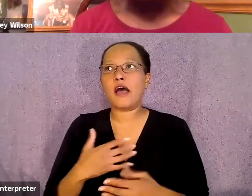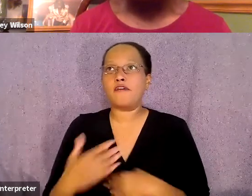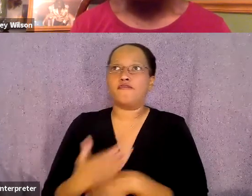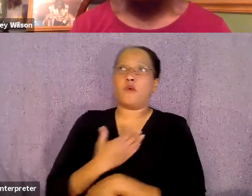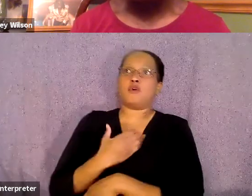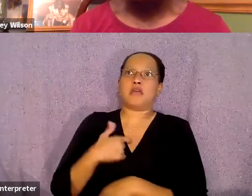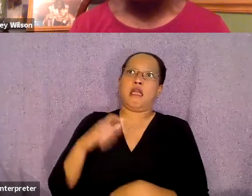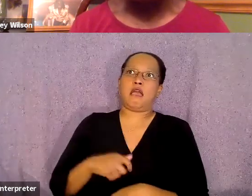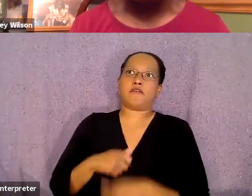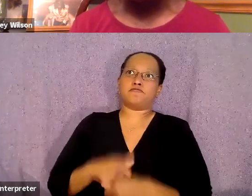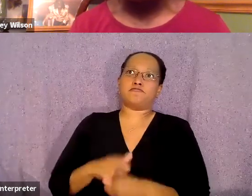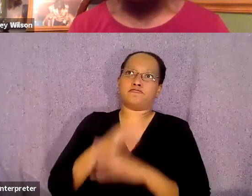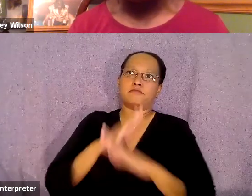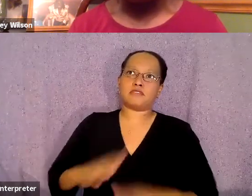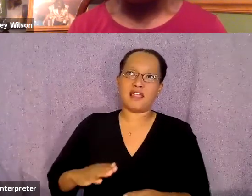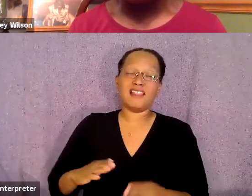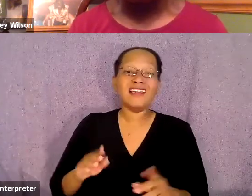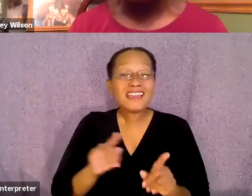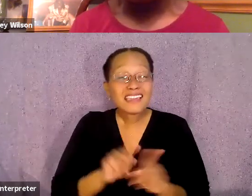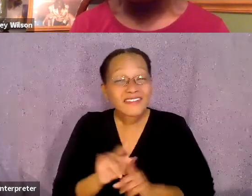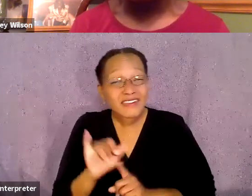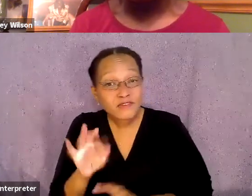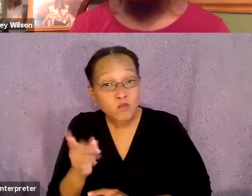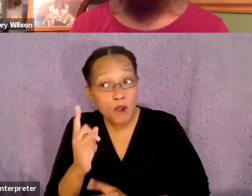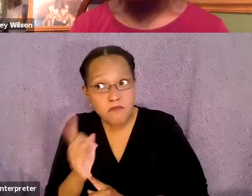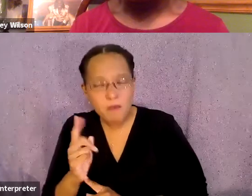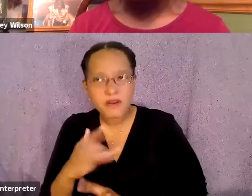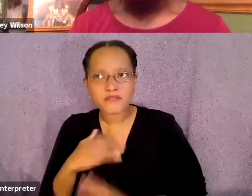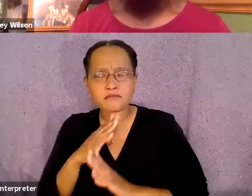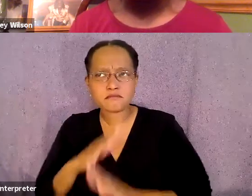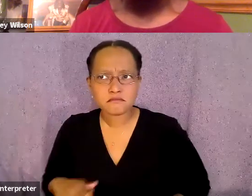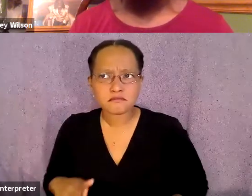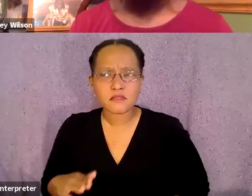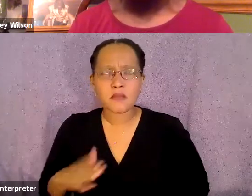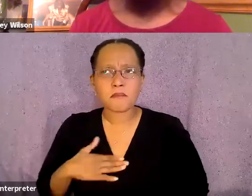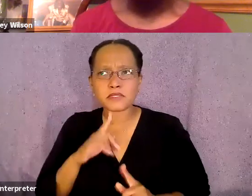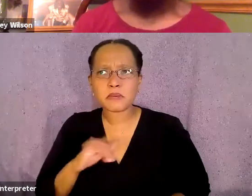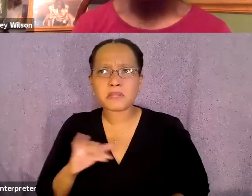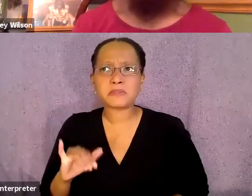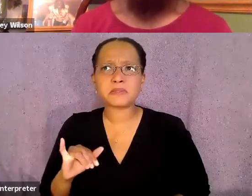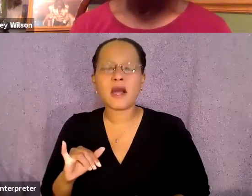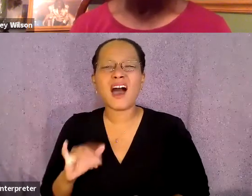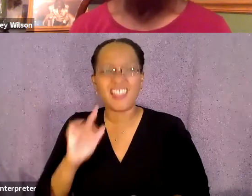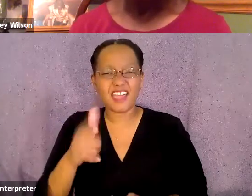have to be, or if I have to change up the way that I respond to something, I'm going to let you know that it's not okay.